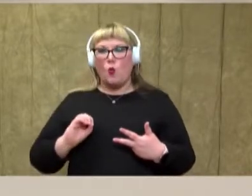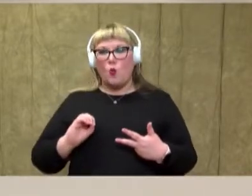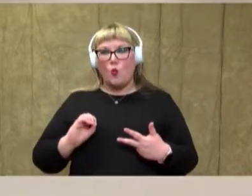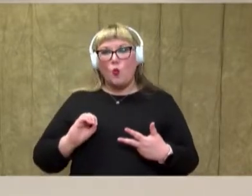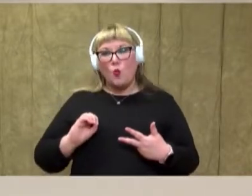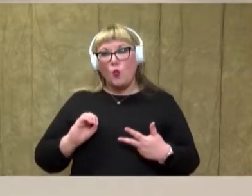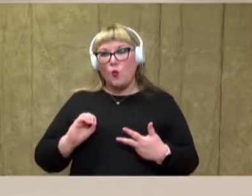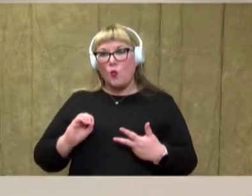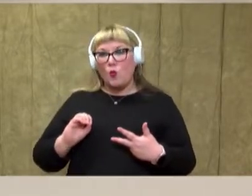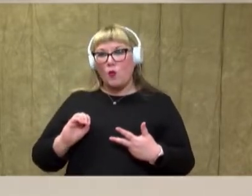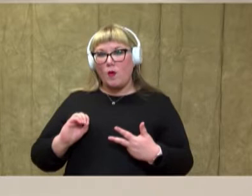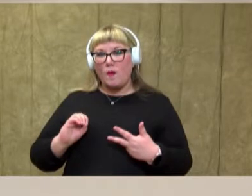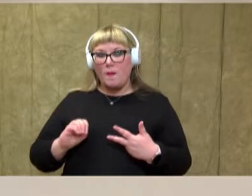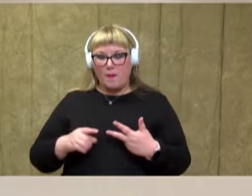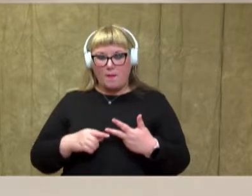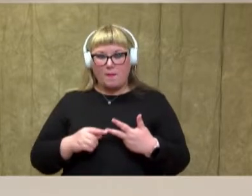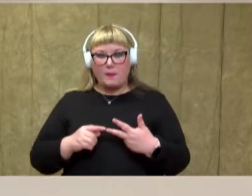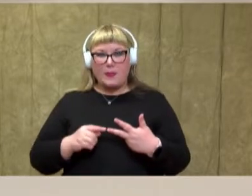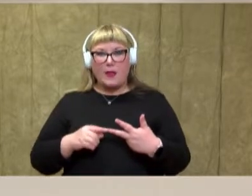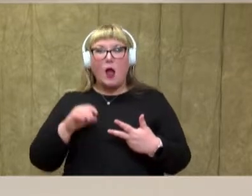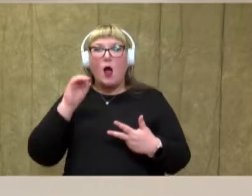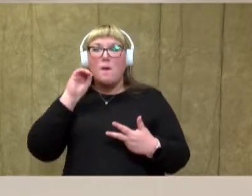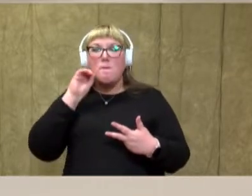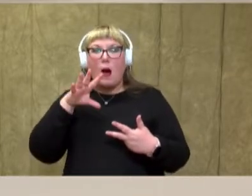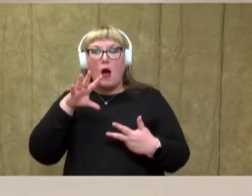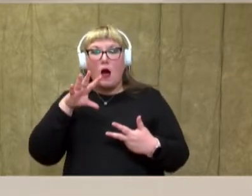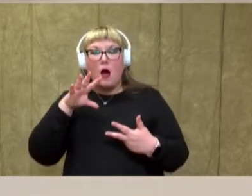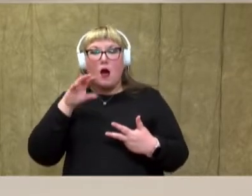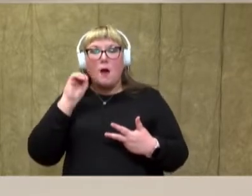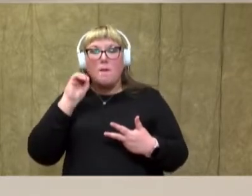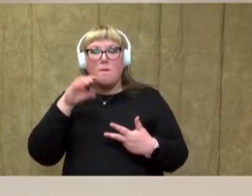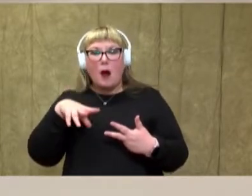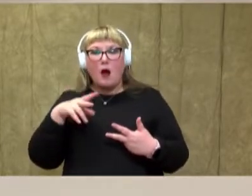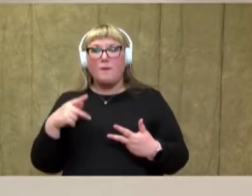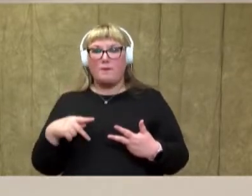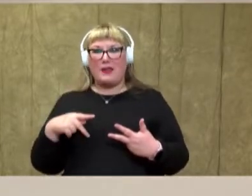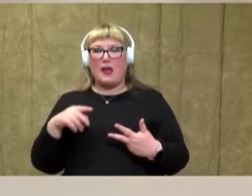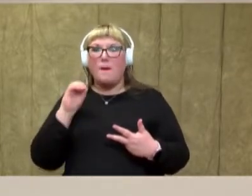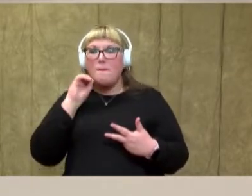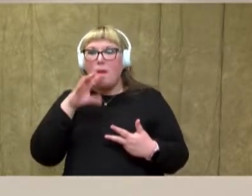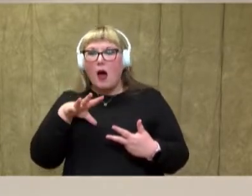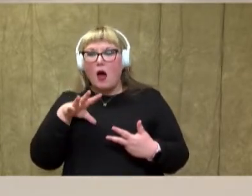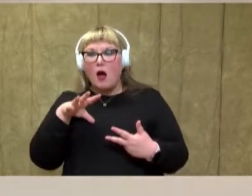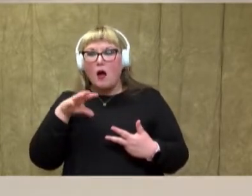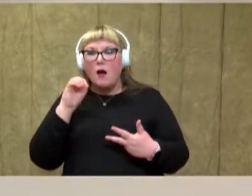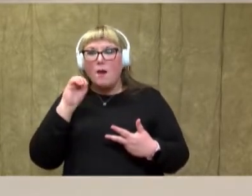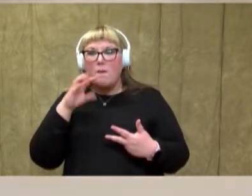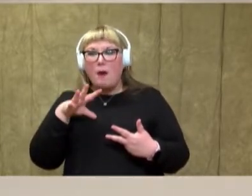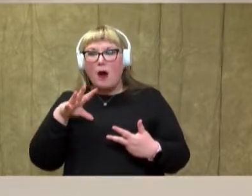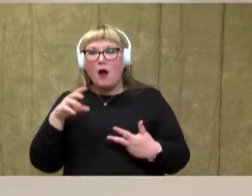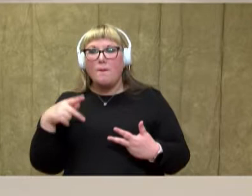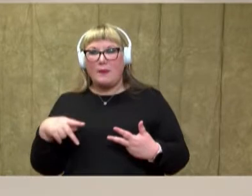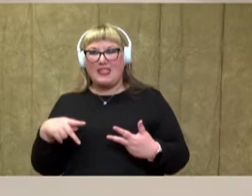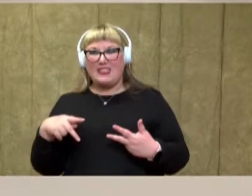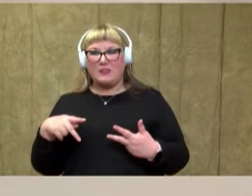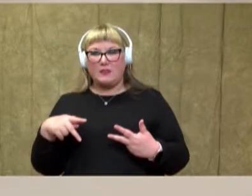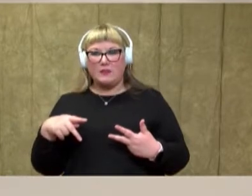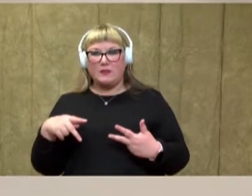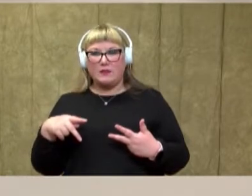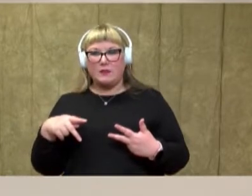keep going to your ending sound, sh, ah, p, p. What letter represents the sound p?